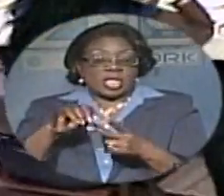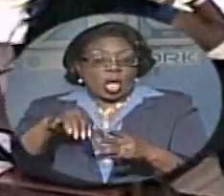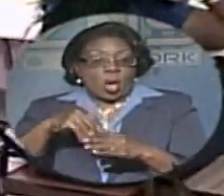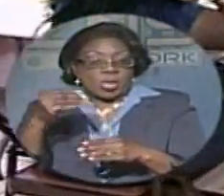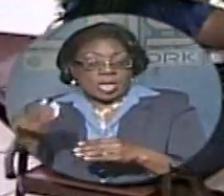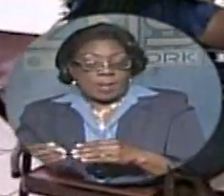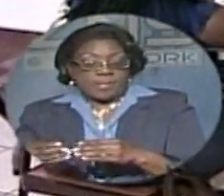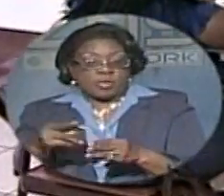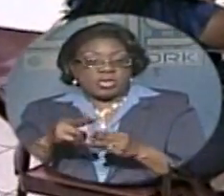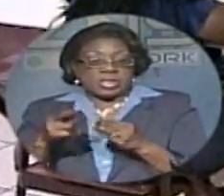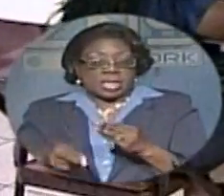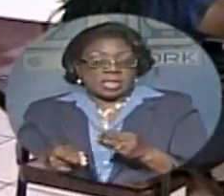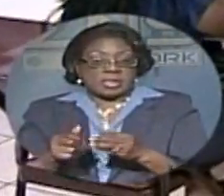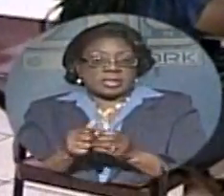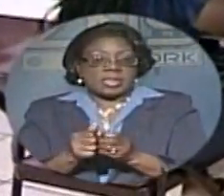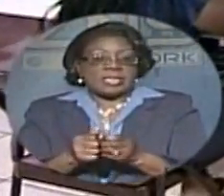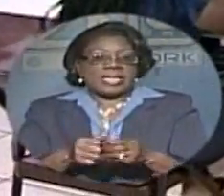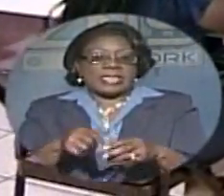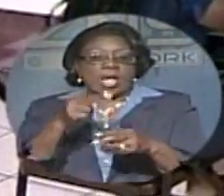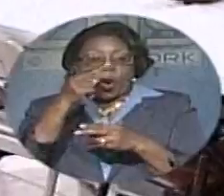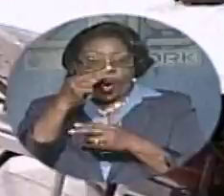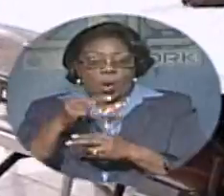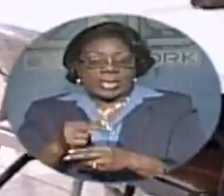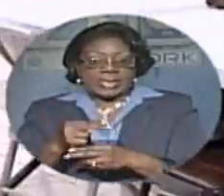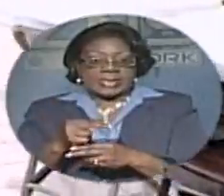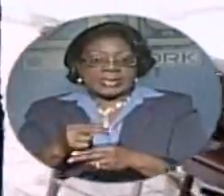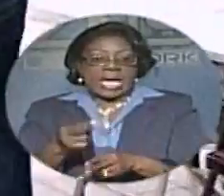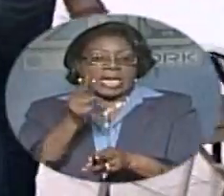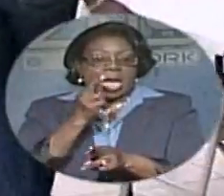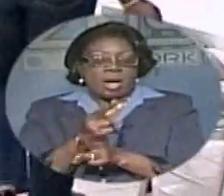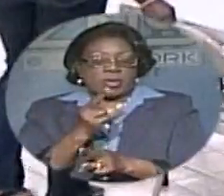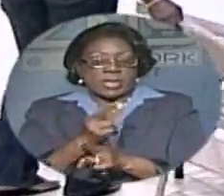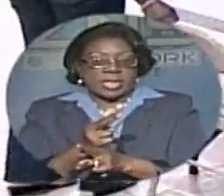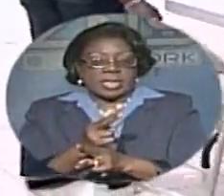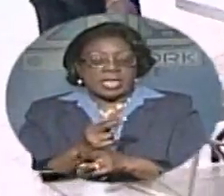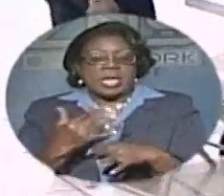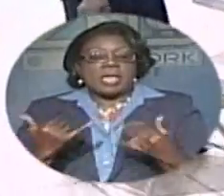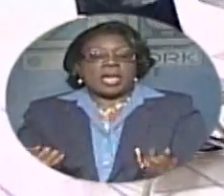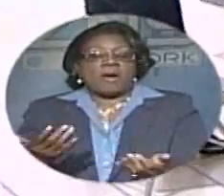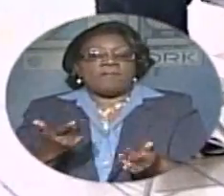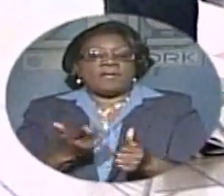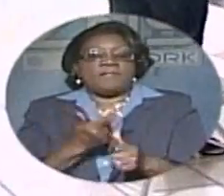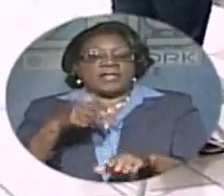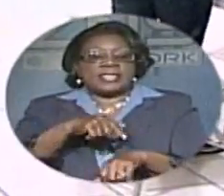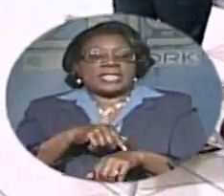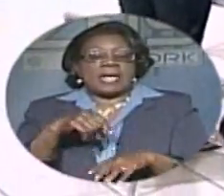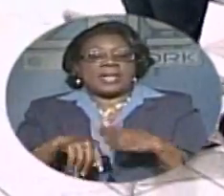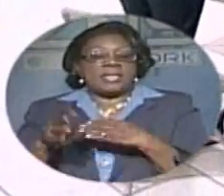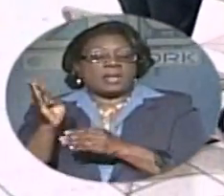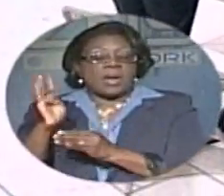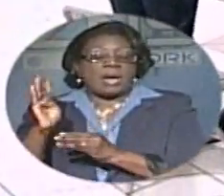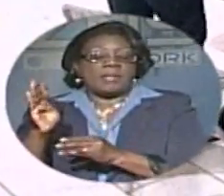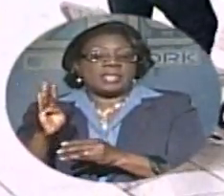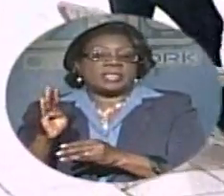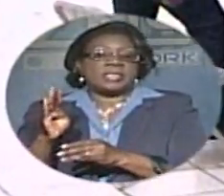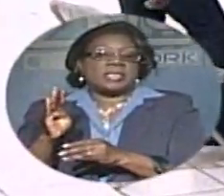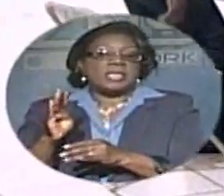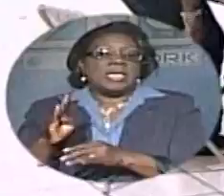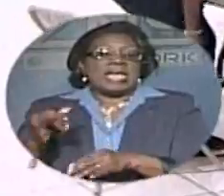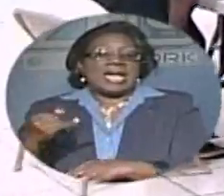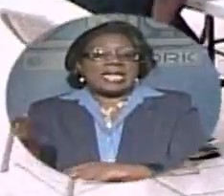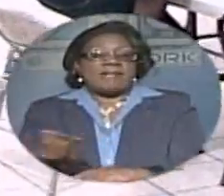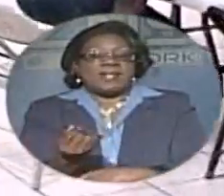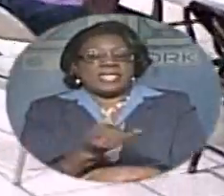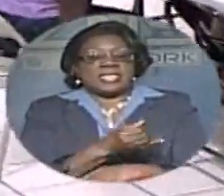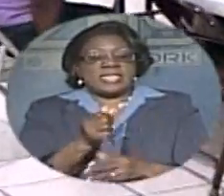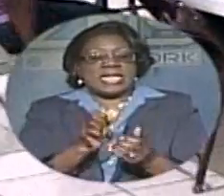are reported honestly and accurately. And now, for the first time in the Bahamas, an invitation is extended to international election